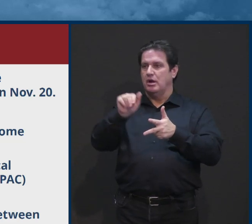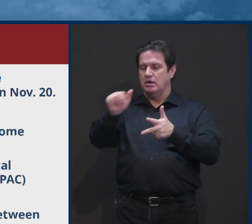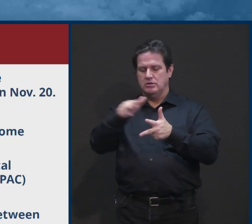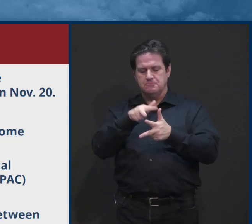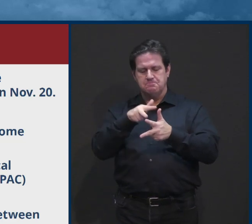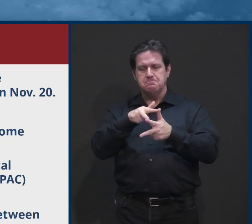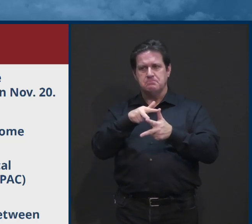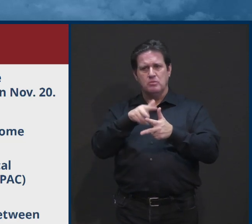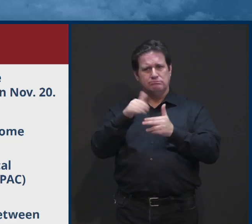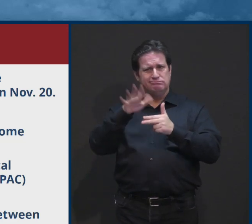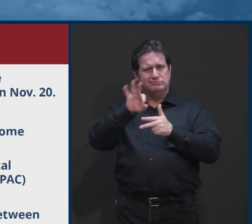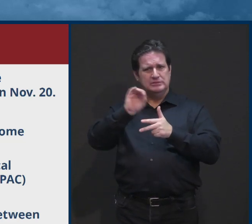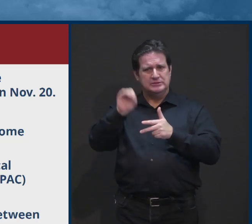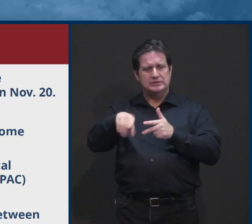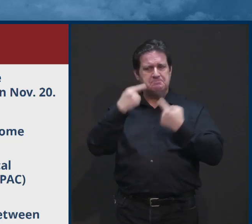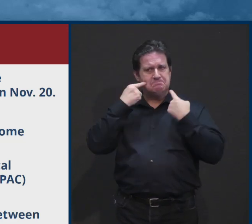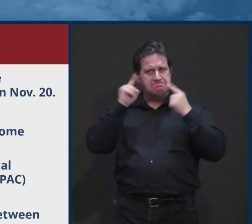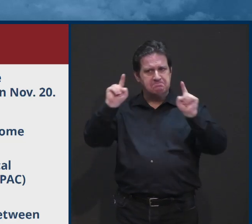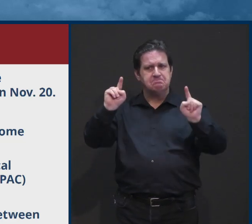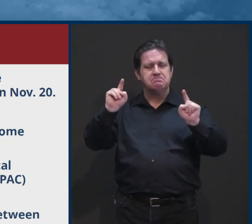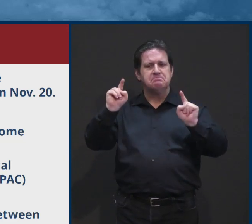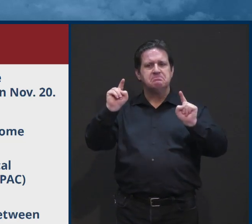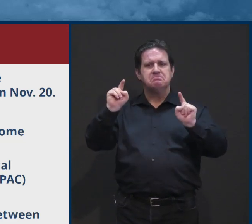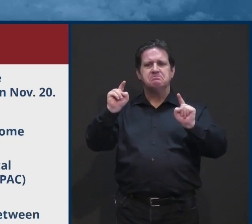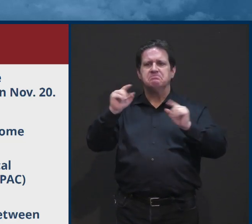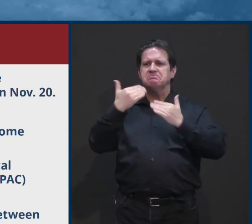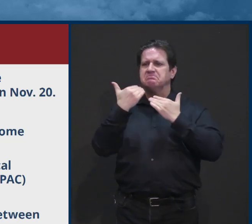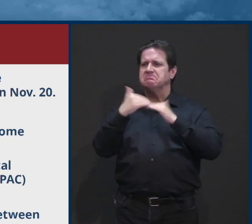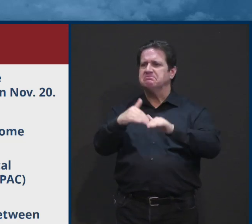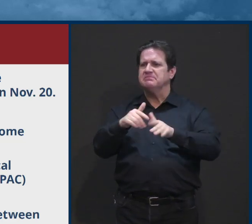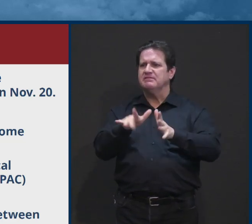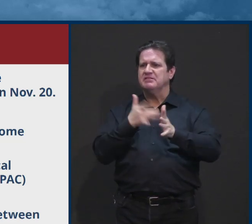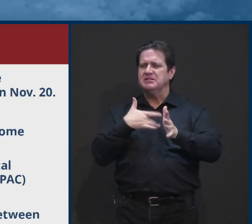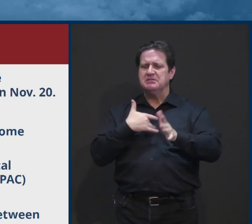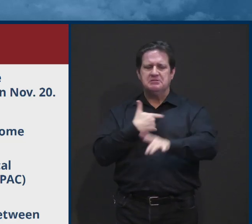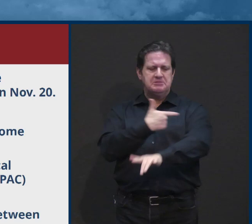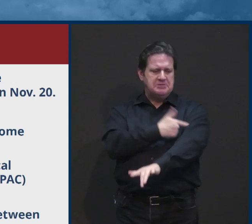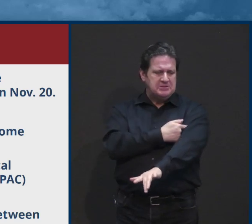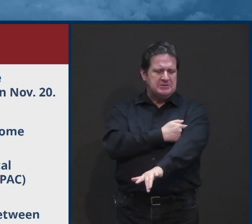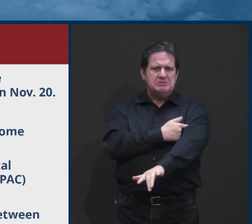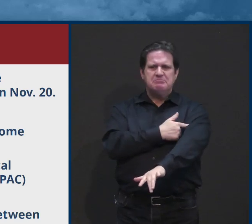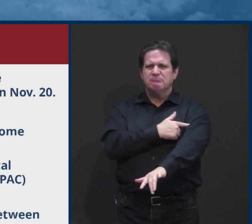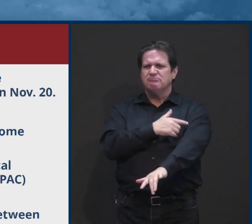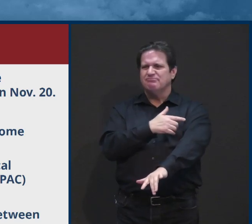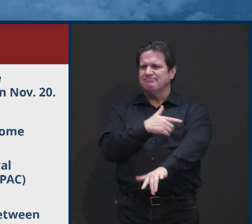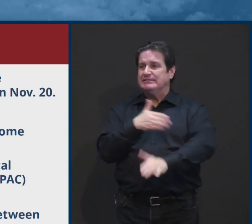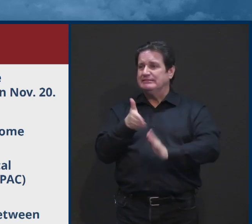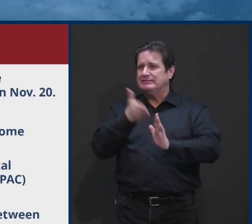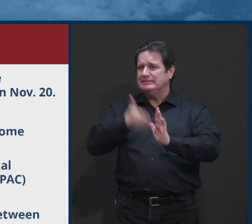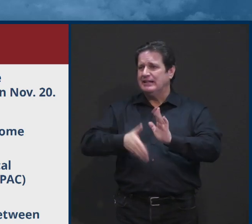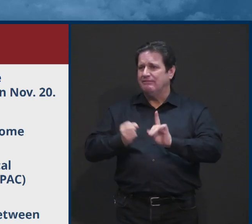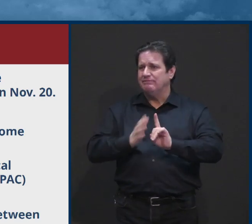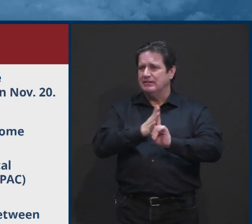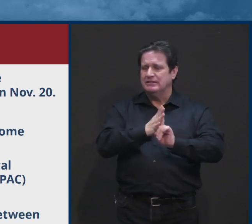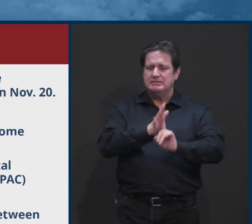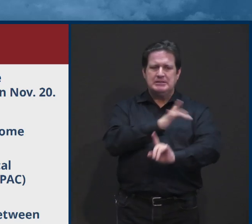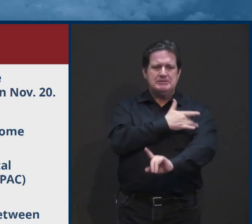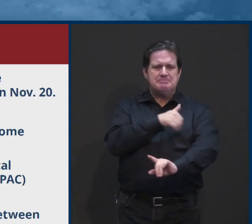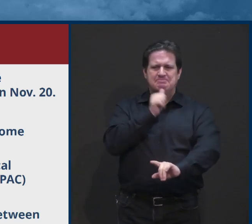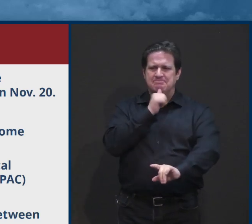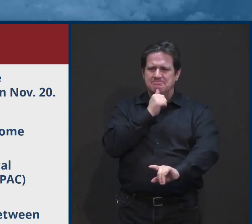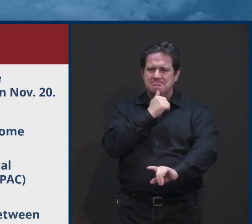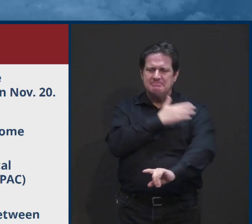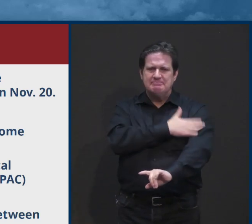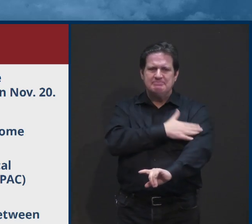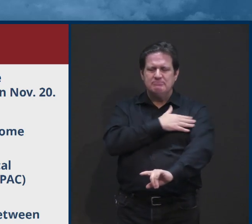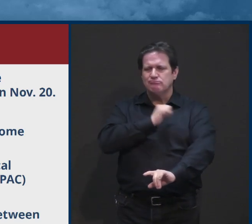shown over 90% effectiveness with minimal serious side effects, minimal side effects.